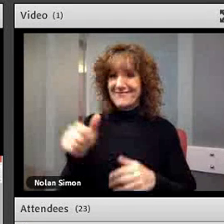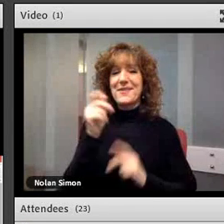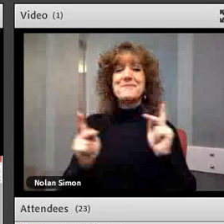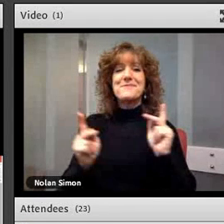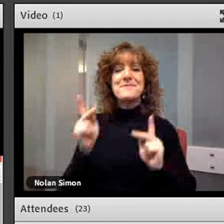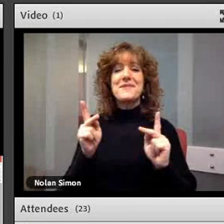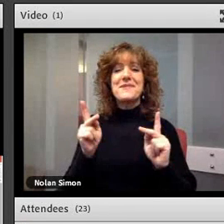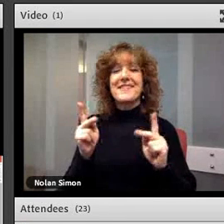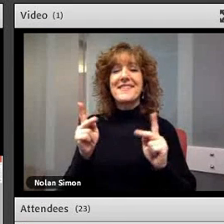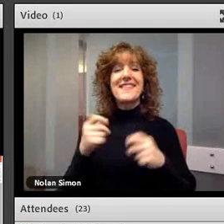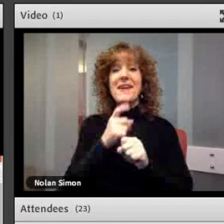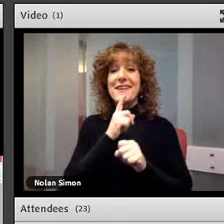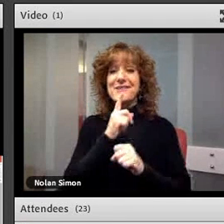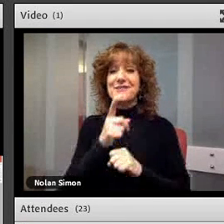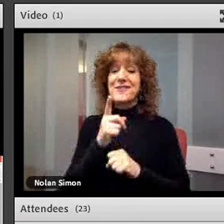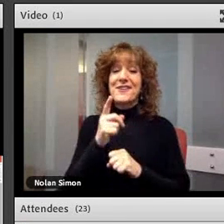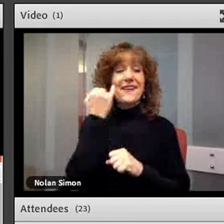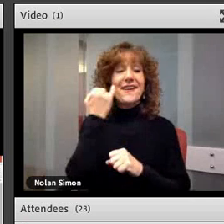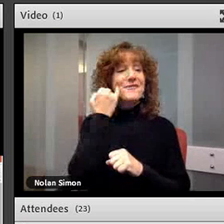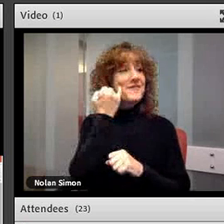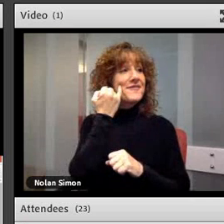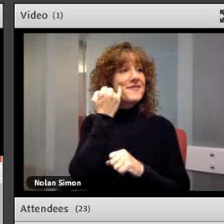that, if you're